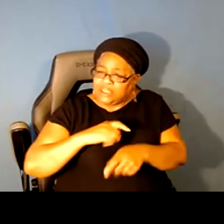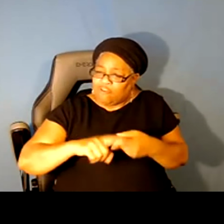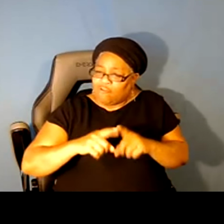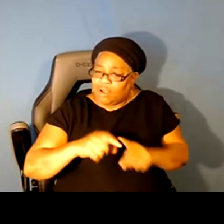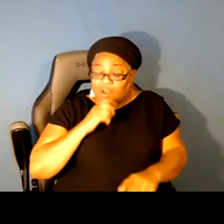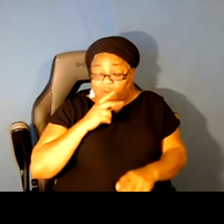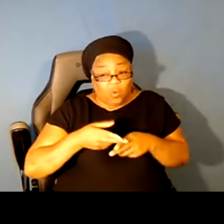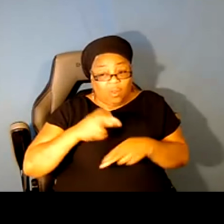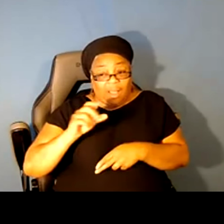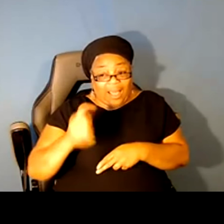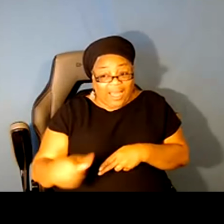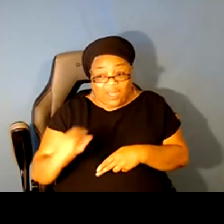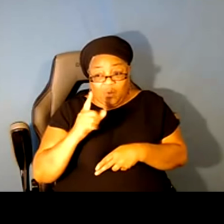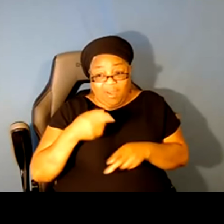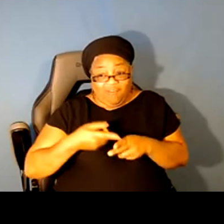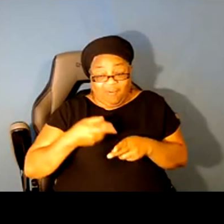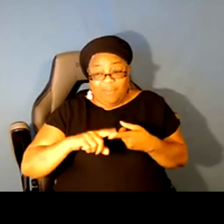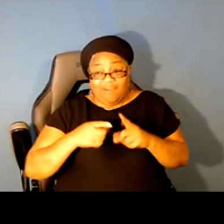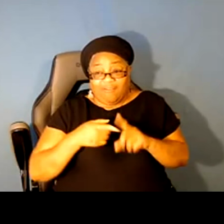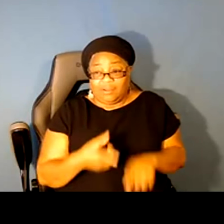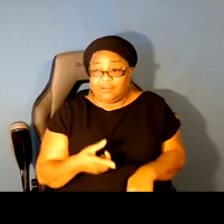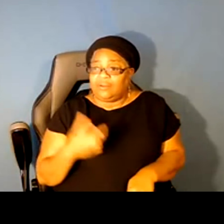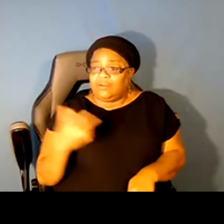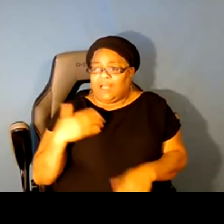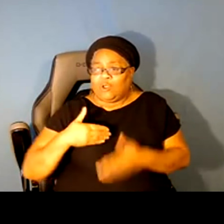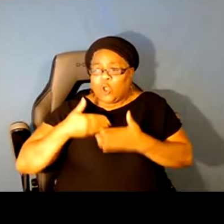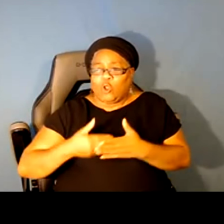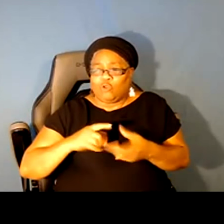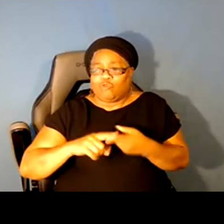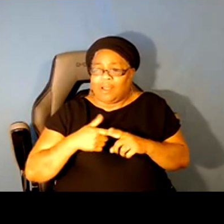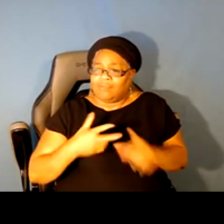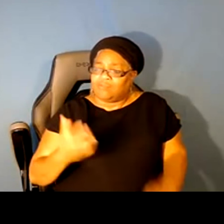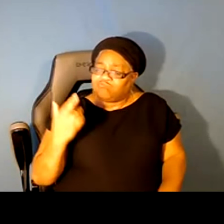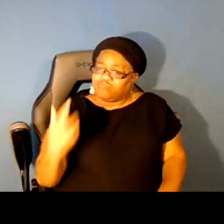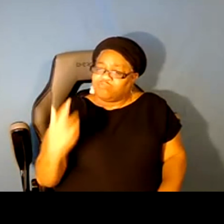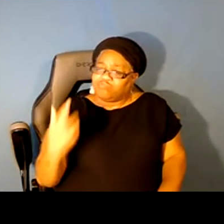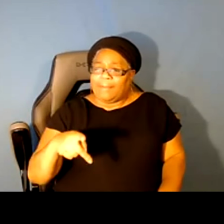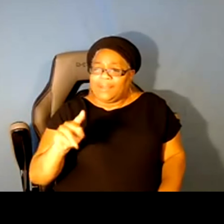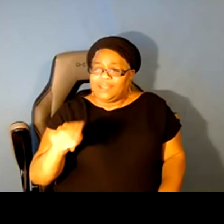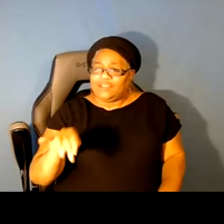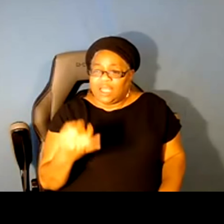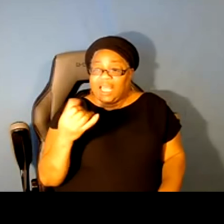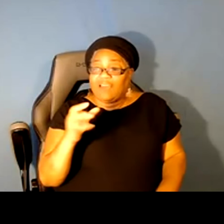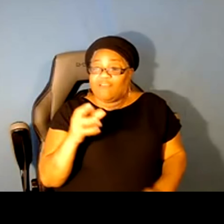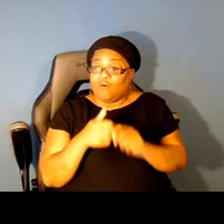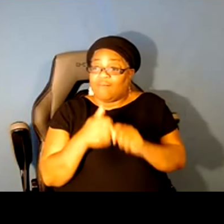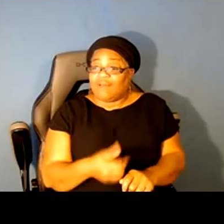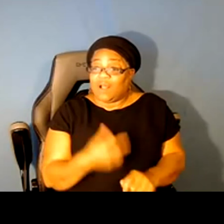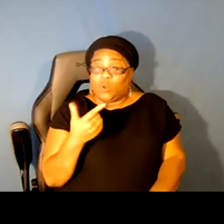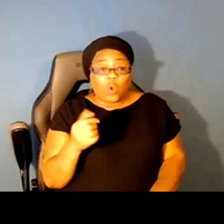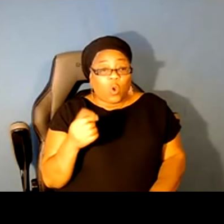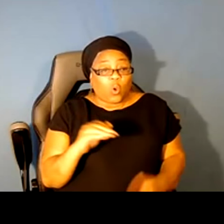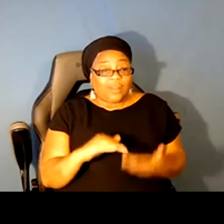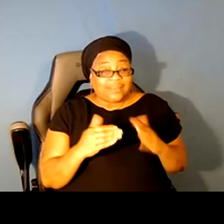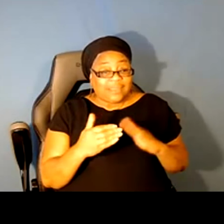actually one of my close friends. What's up, bro? This is my boy PJ. If you follow Go-Go in the city, you've seen